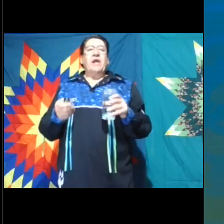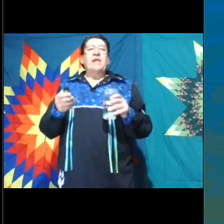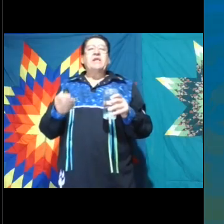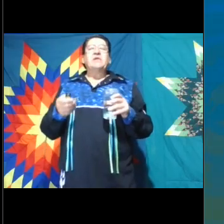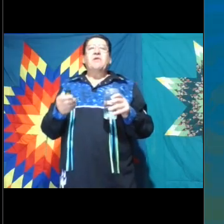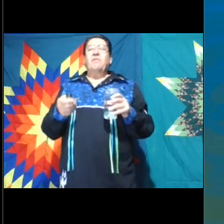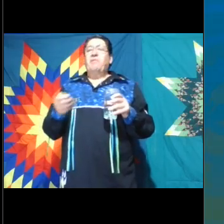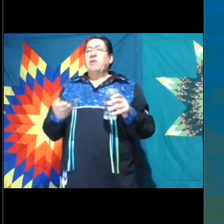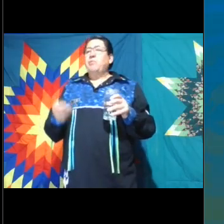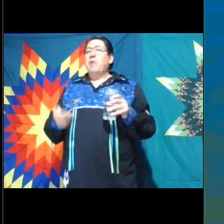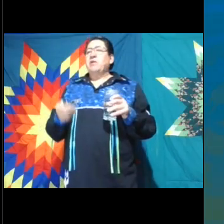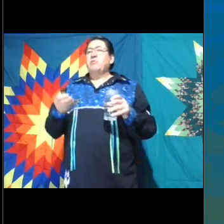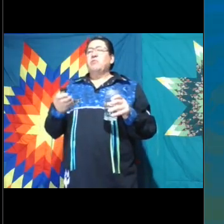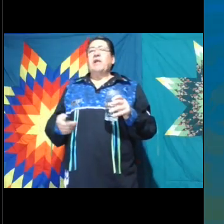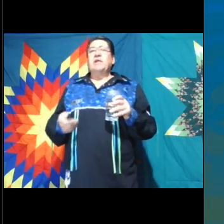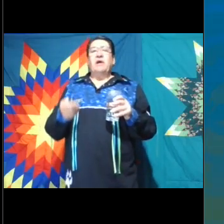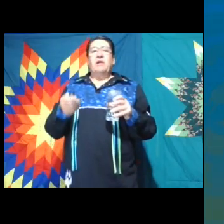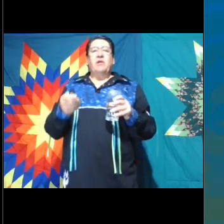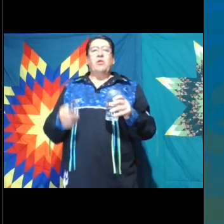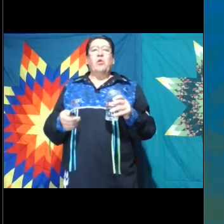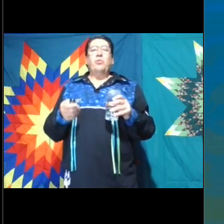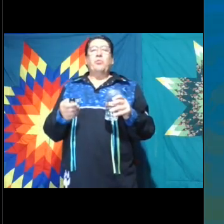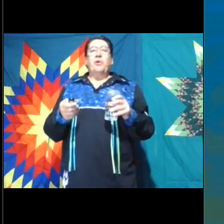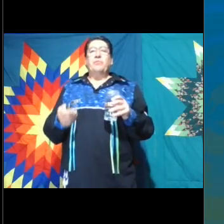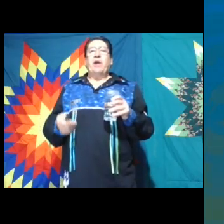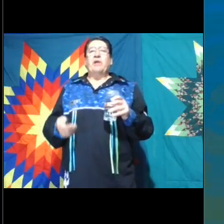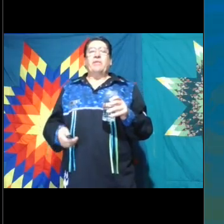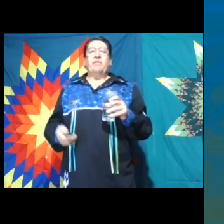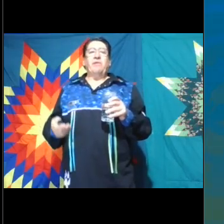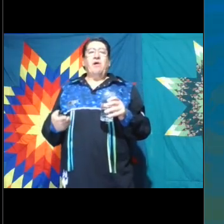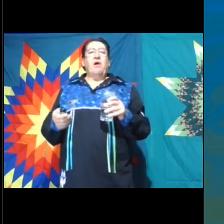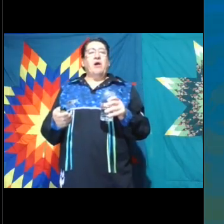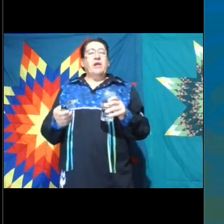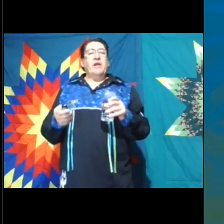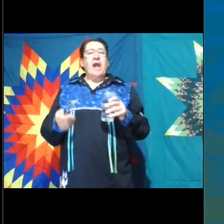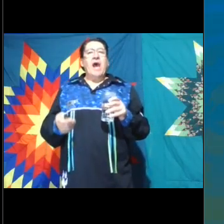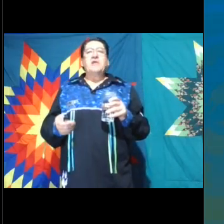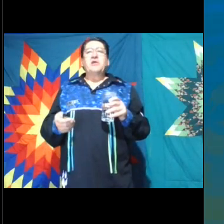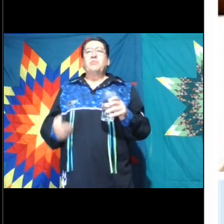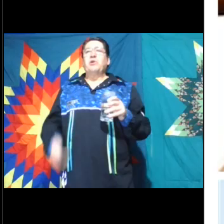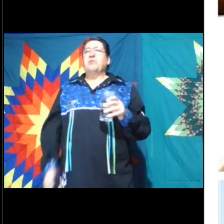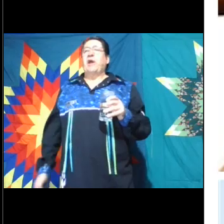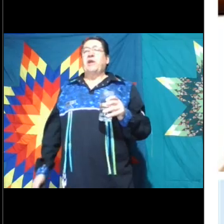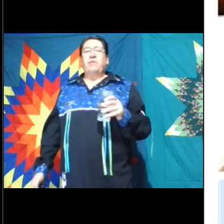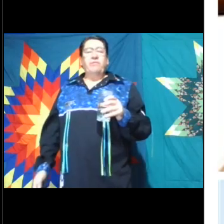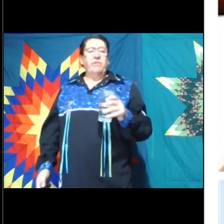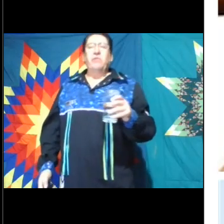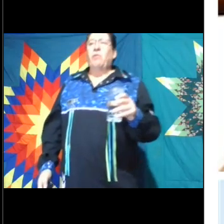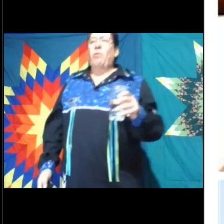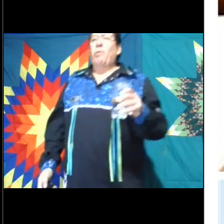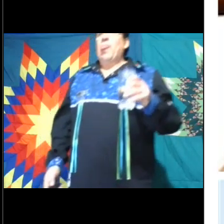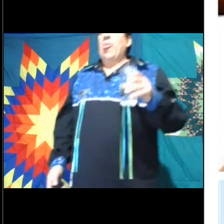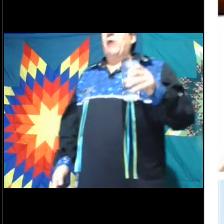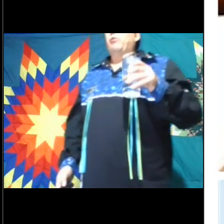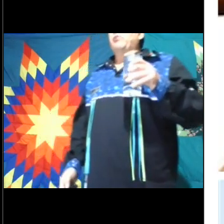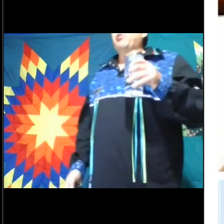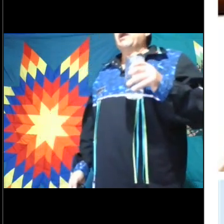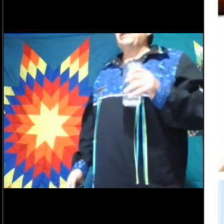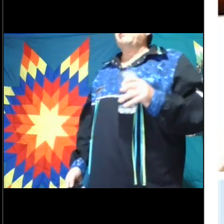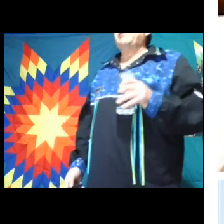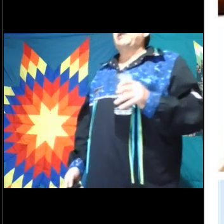So again, these are our fundamental rights on a global perspective. On a national perspective,